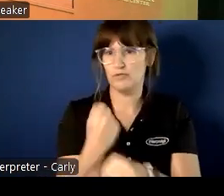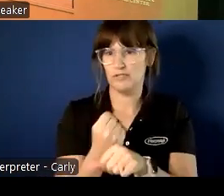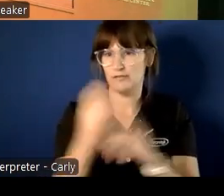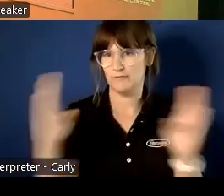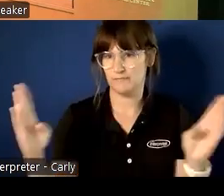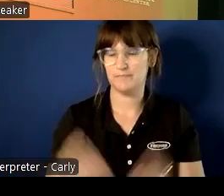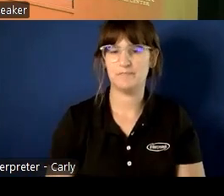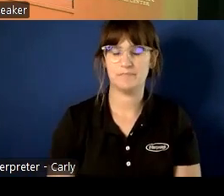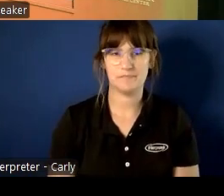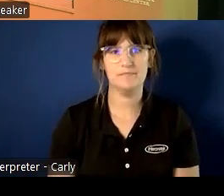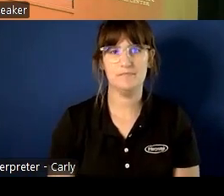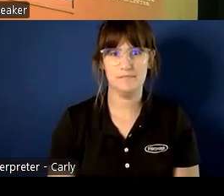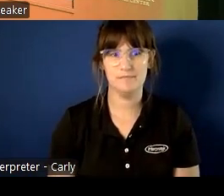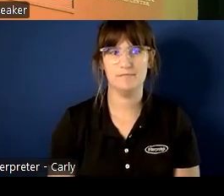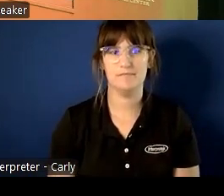The first thing first, though,